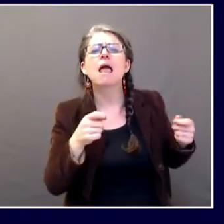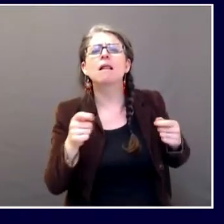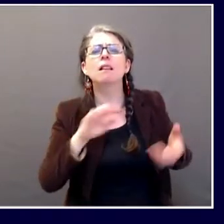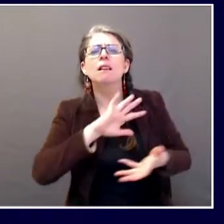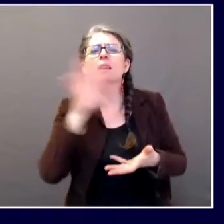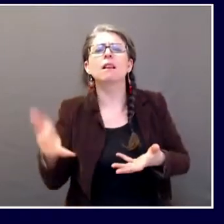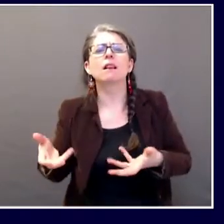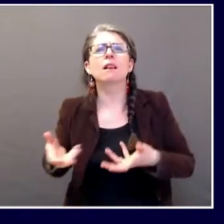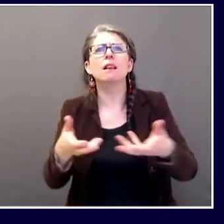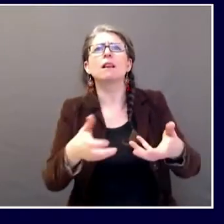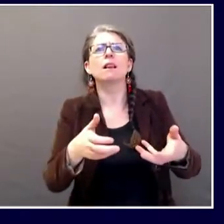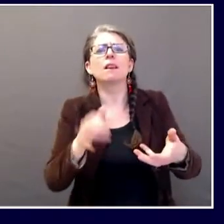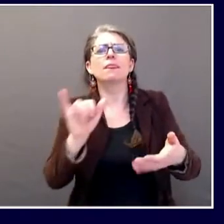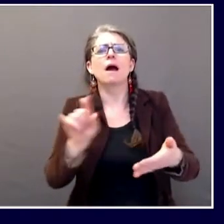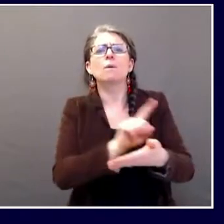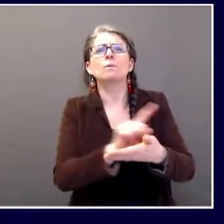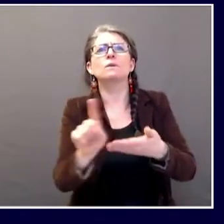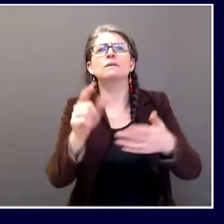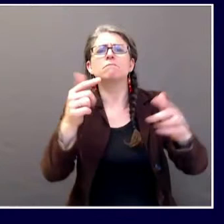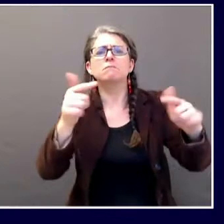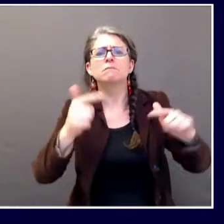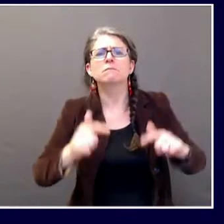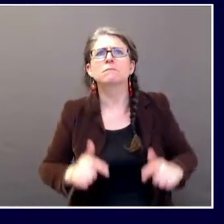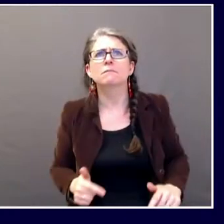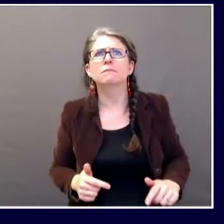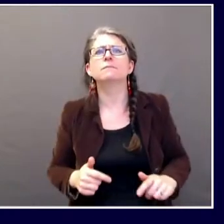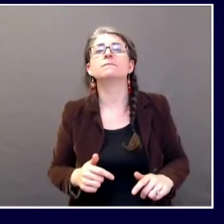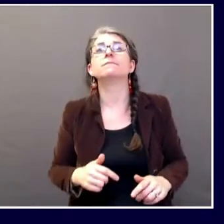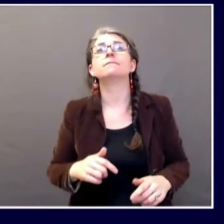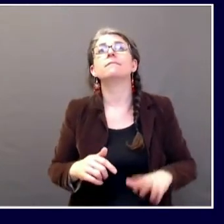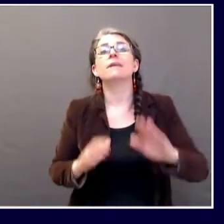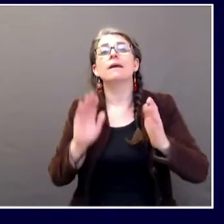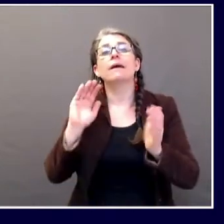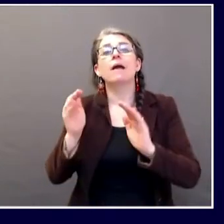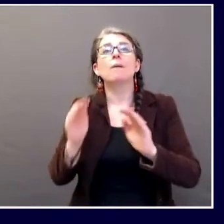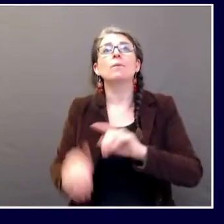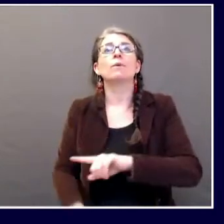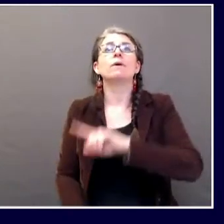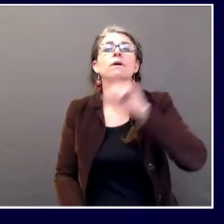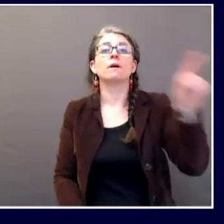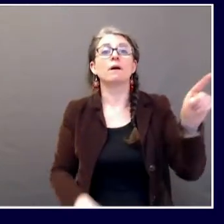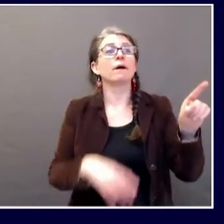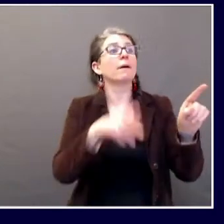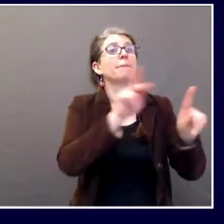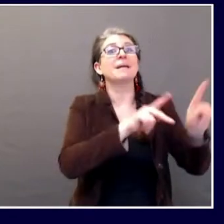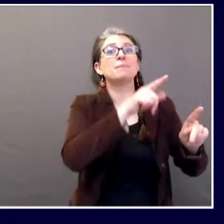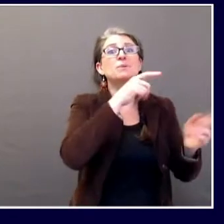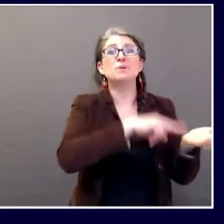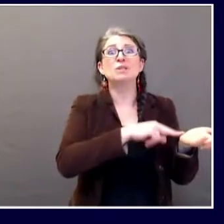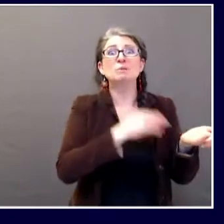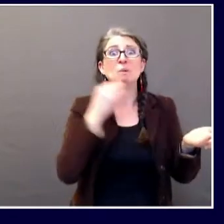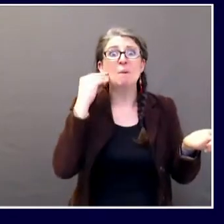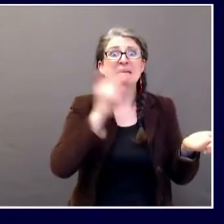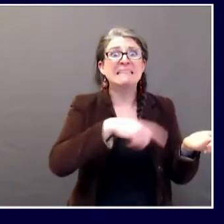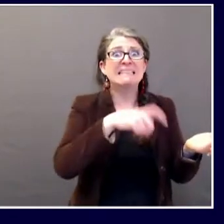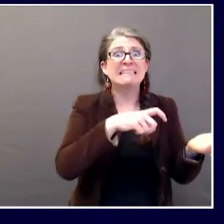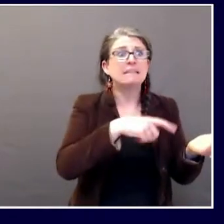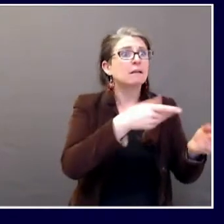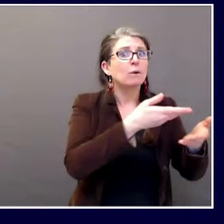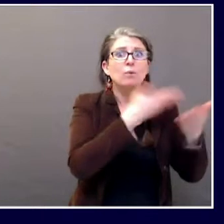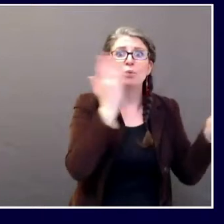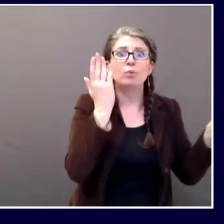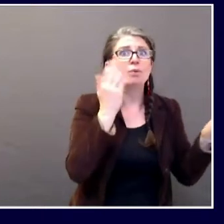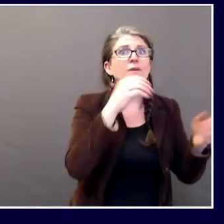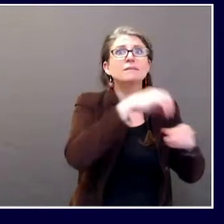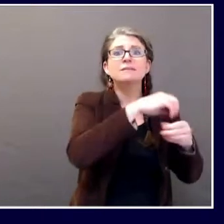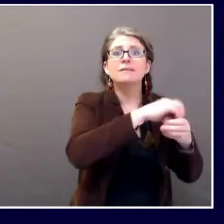their second and third clinics and connect all those dots. That plan will probably take another day or so to work out.